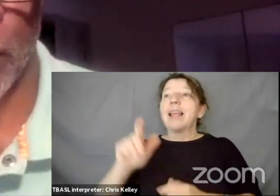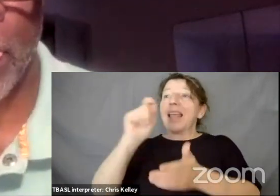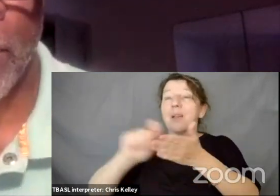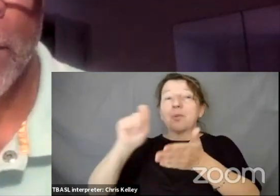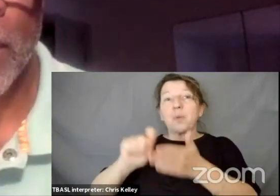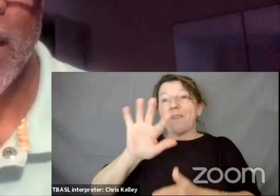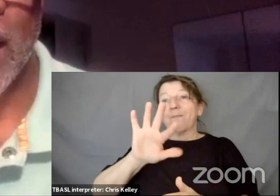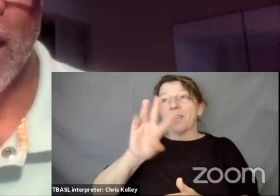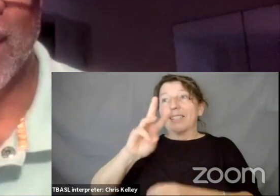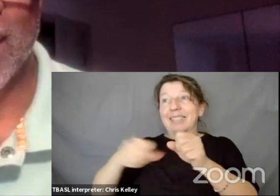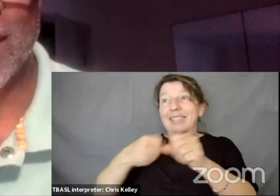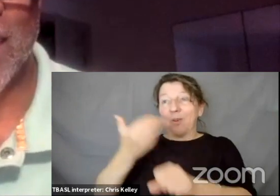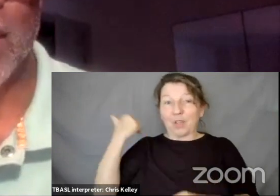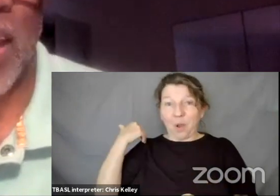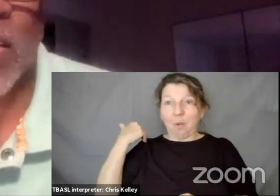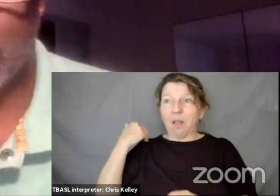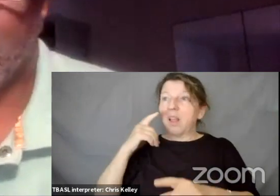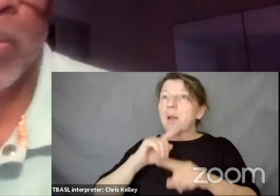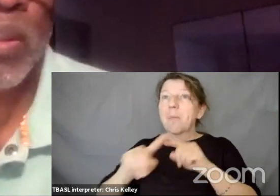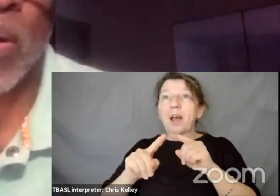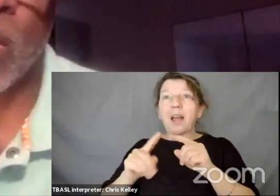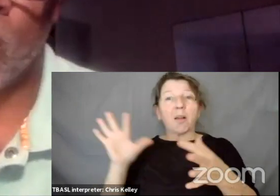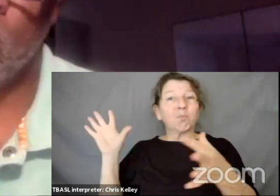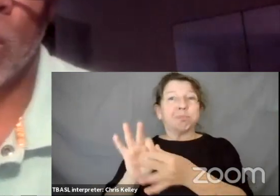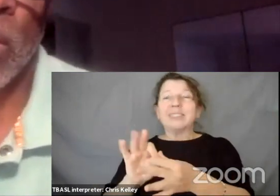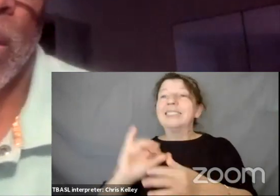ago. And it's like, yes, we've come a